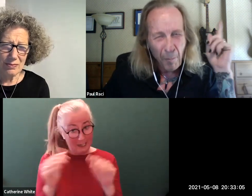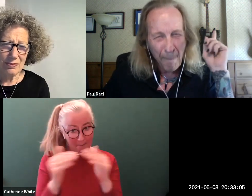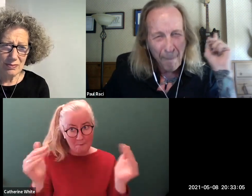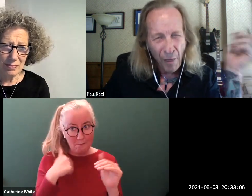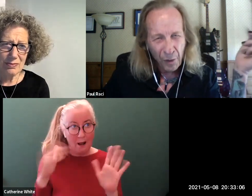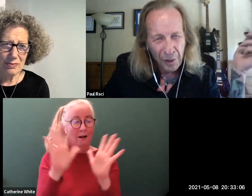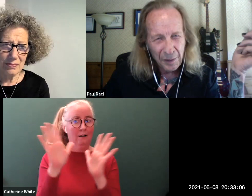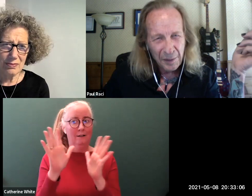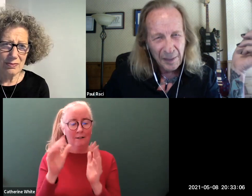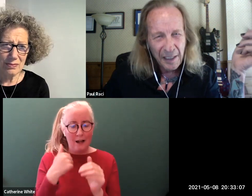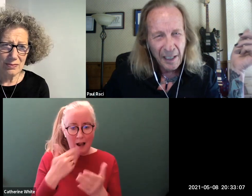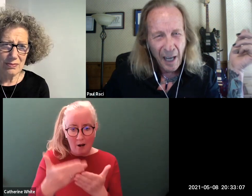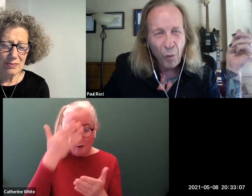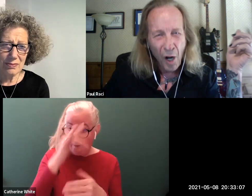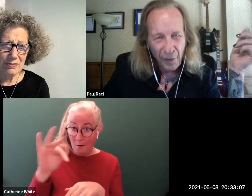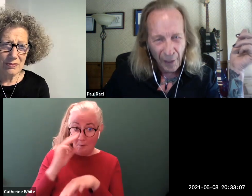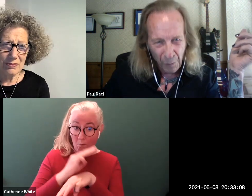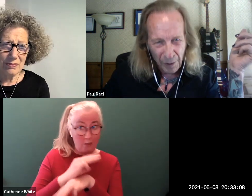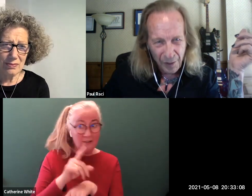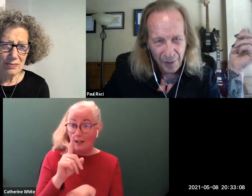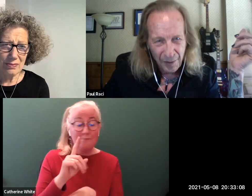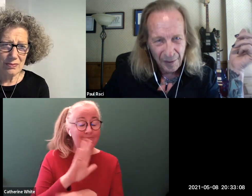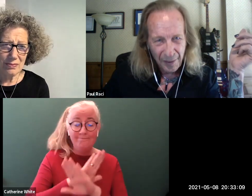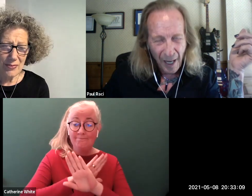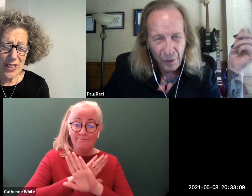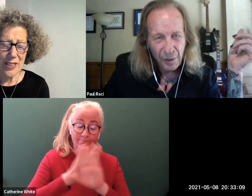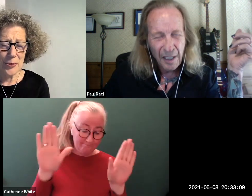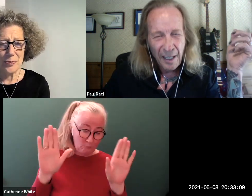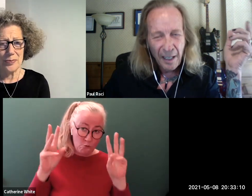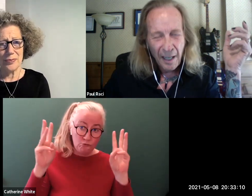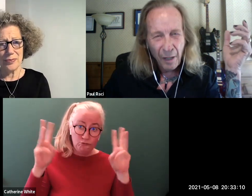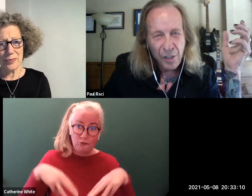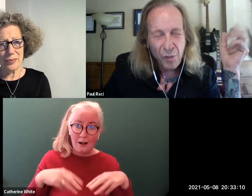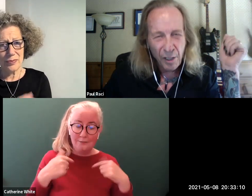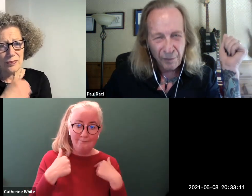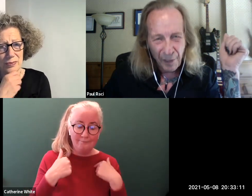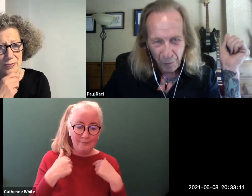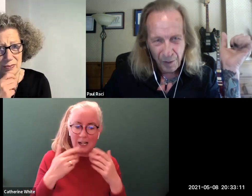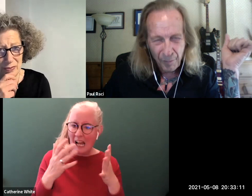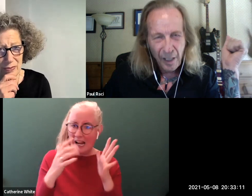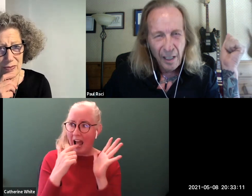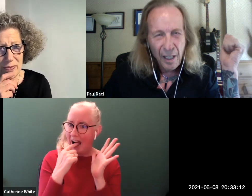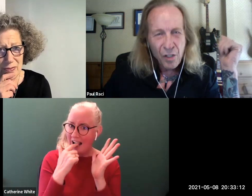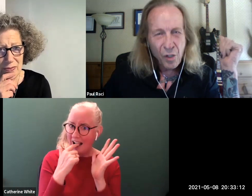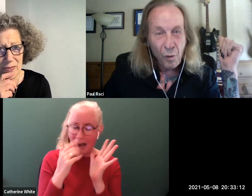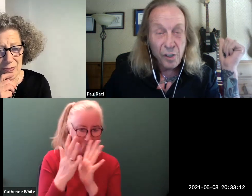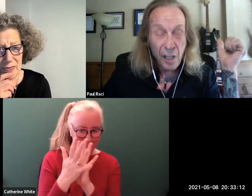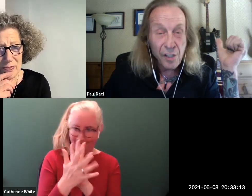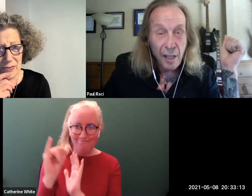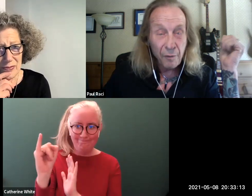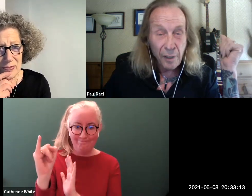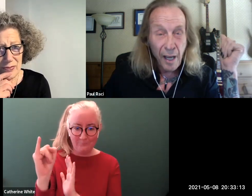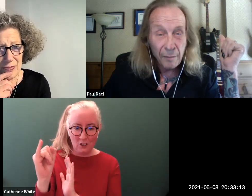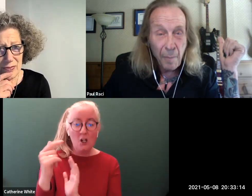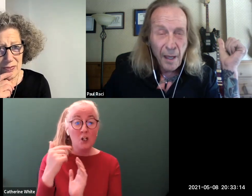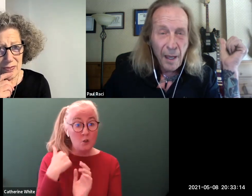from my mother how wrong that was, how destructive that was. So it was a lesson I